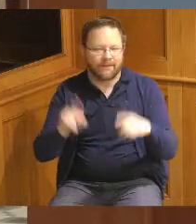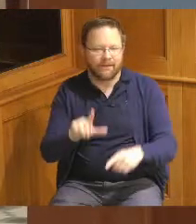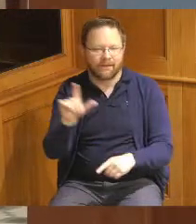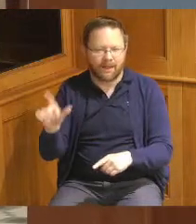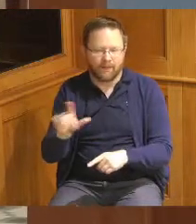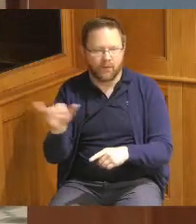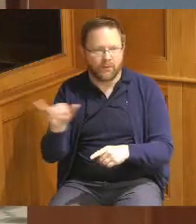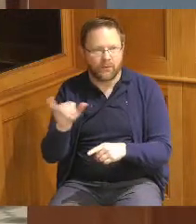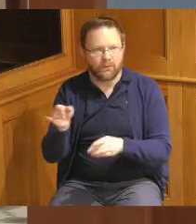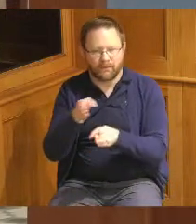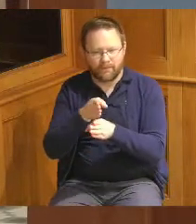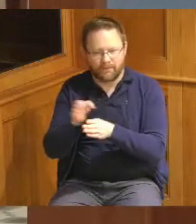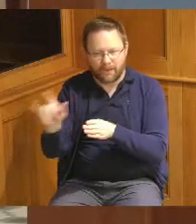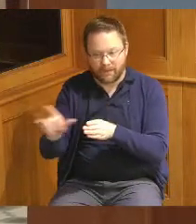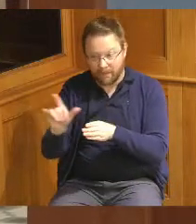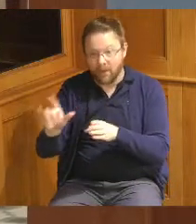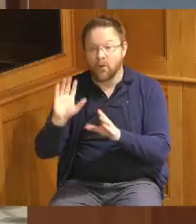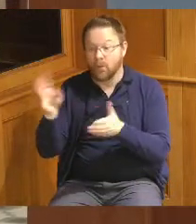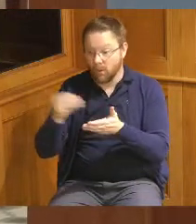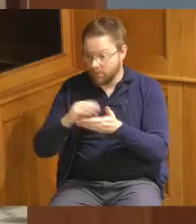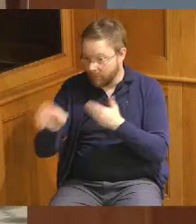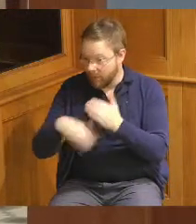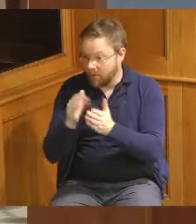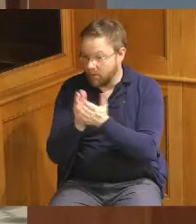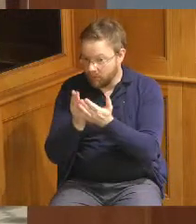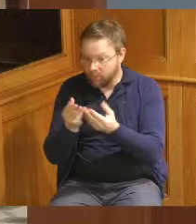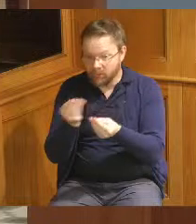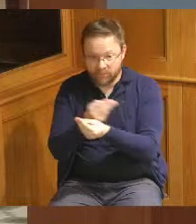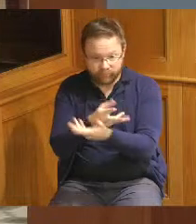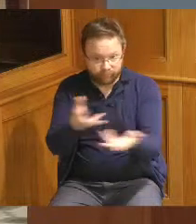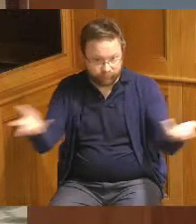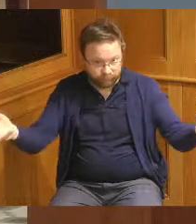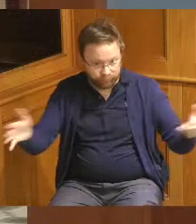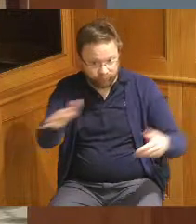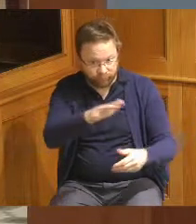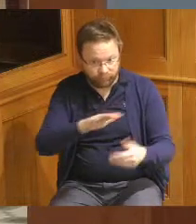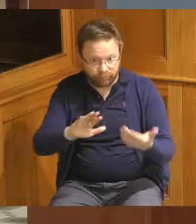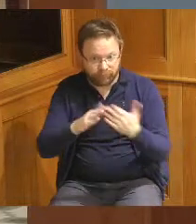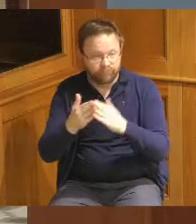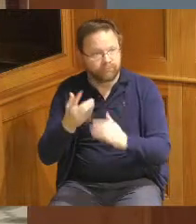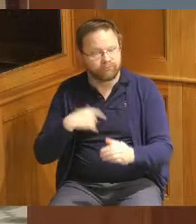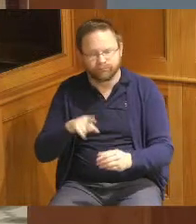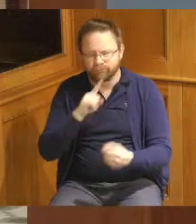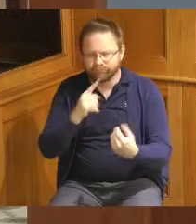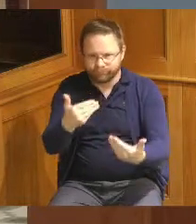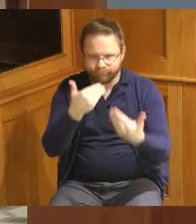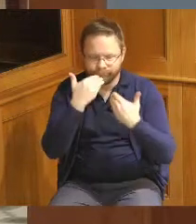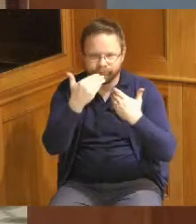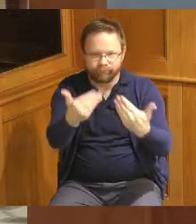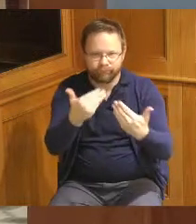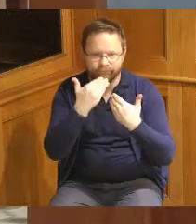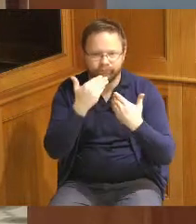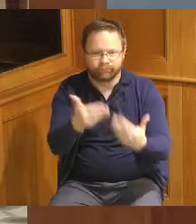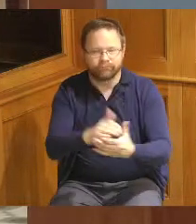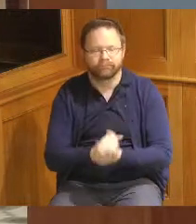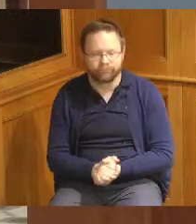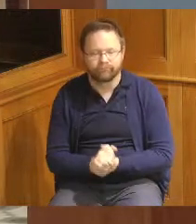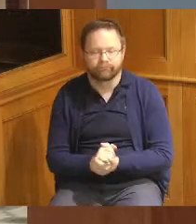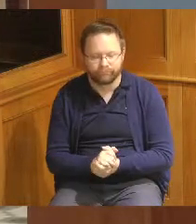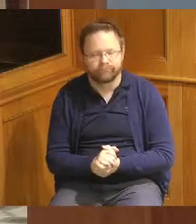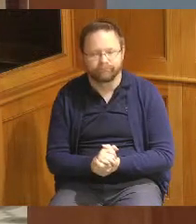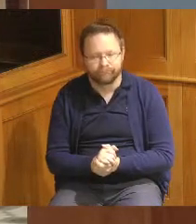main library purchases the books, and they distribute them throughout the city. We are really thankful for